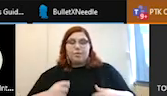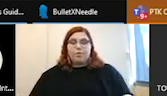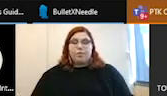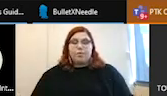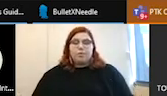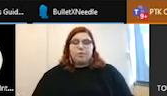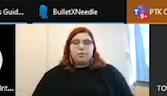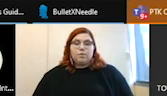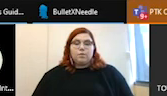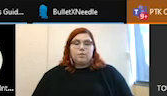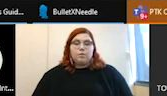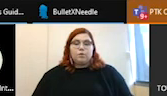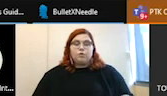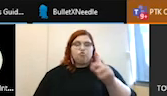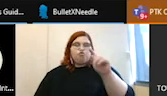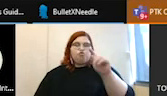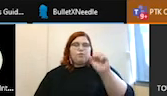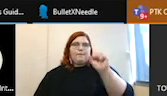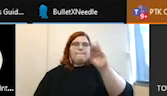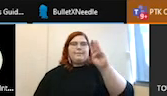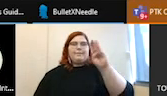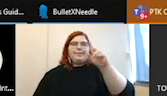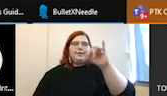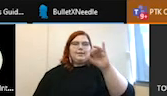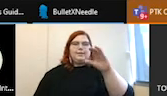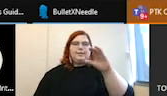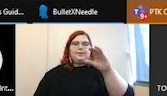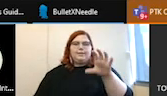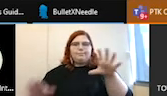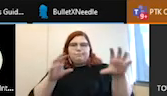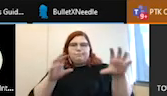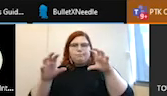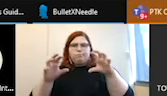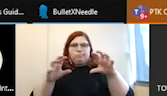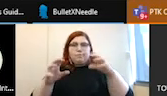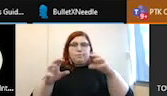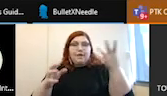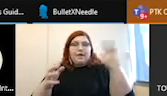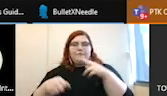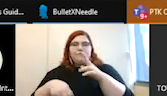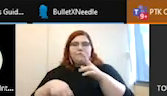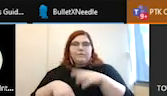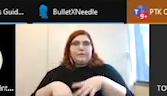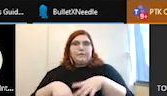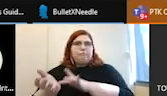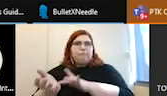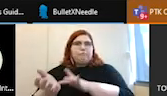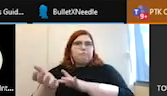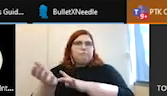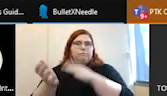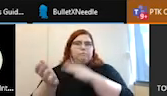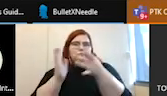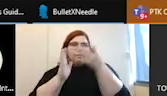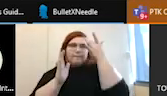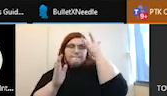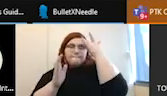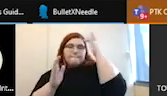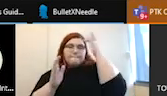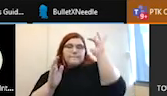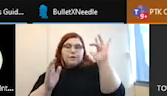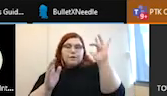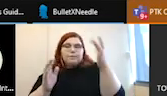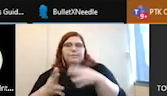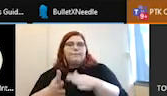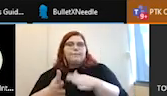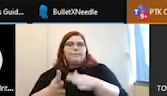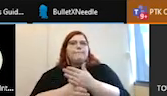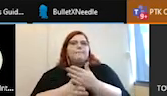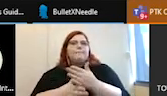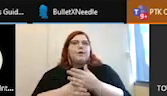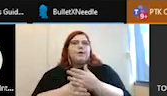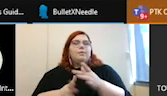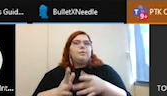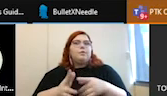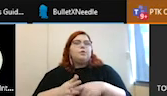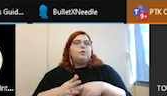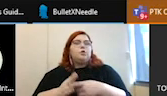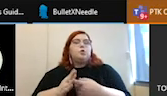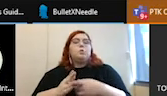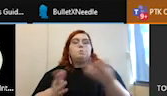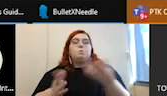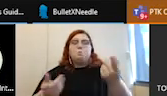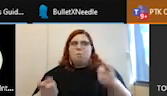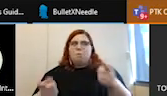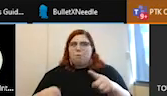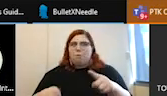trembling. And if we have any medical experts here or from the nursing school, you might start thinking like, well, what's happening? Should we, like